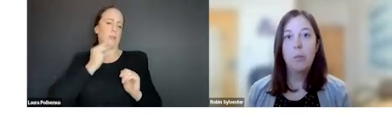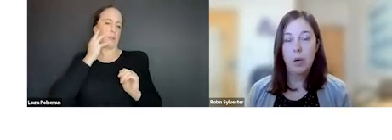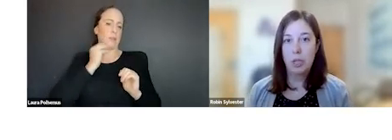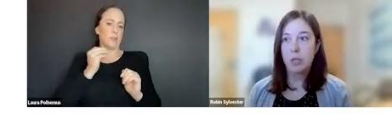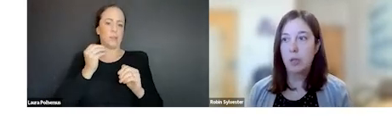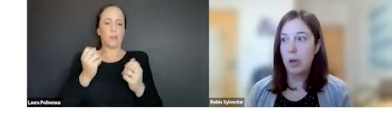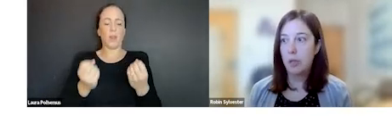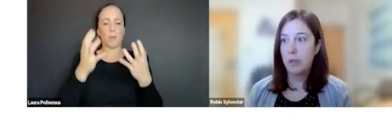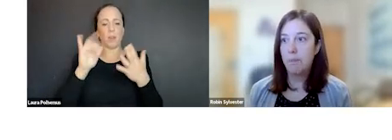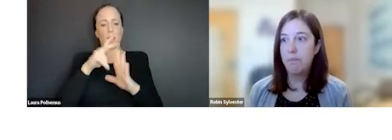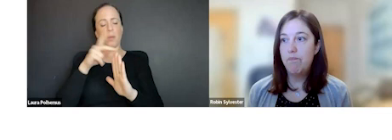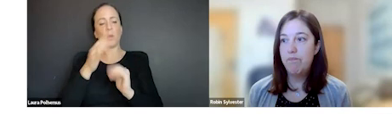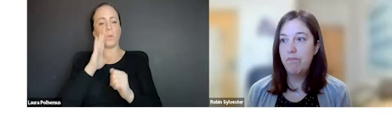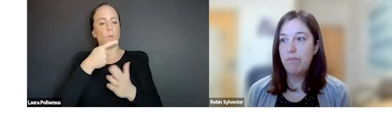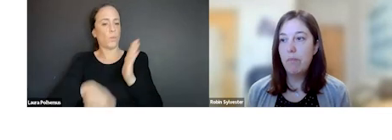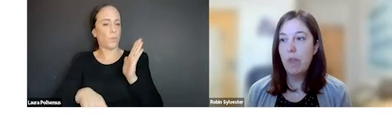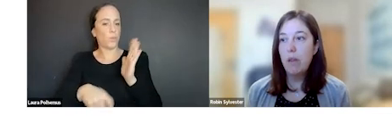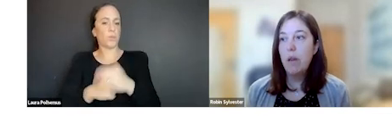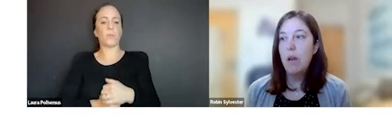that project costs.